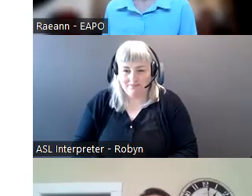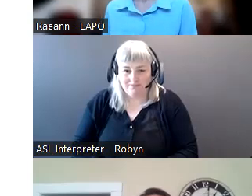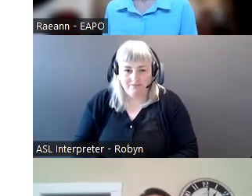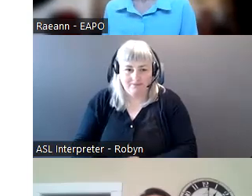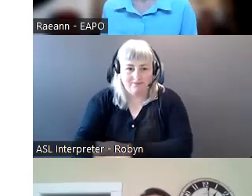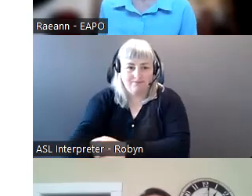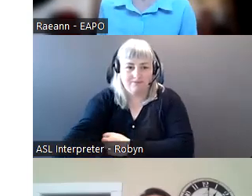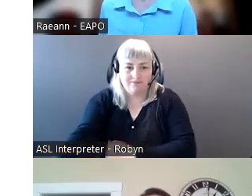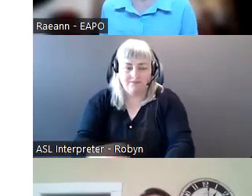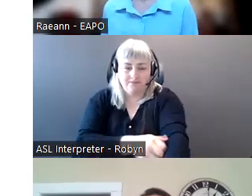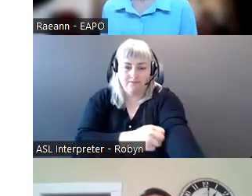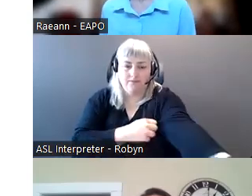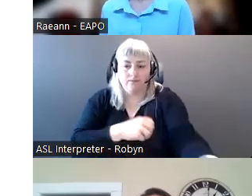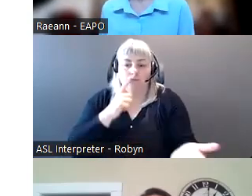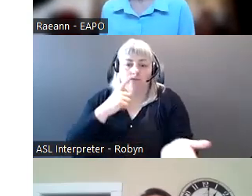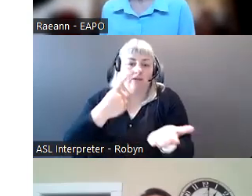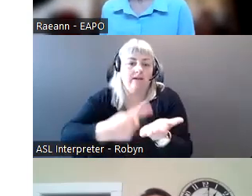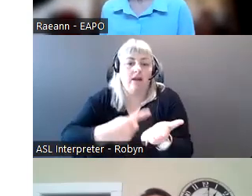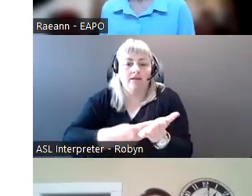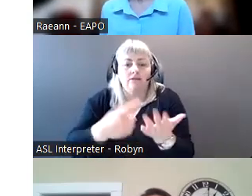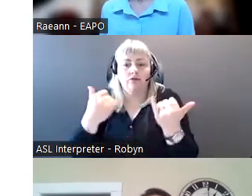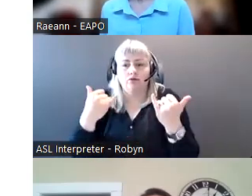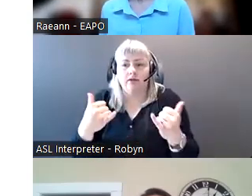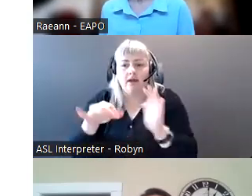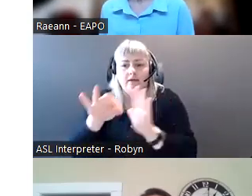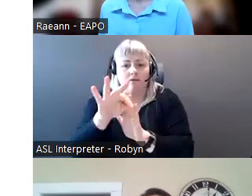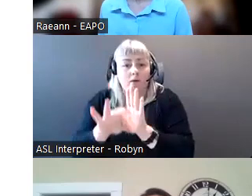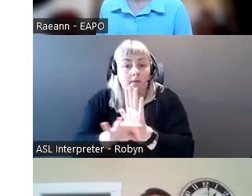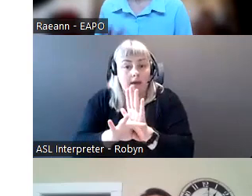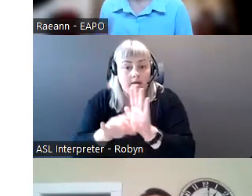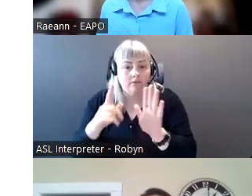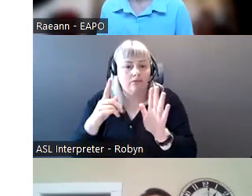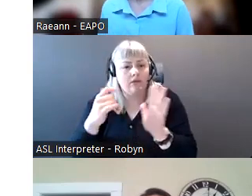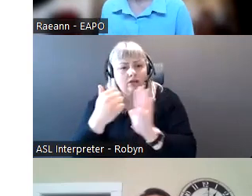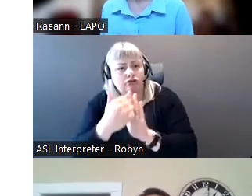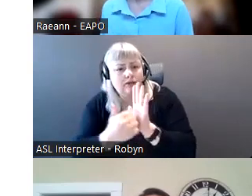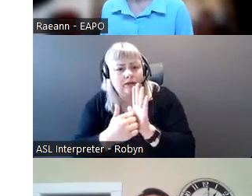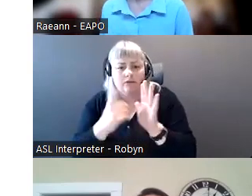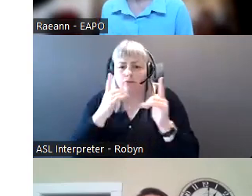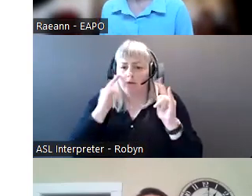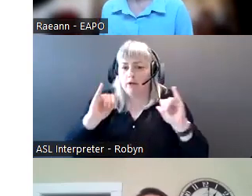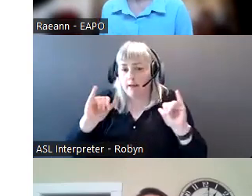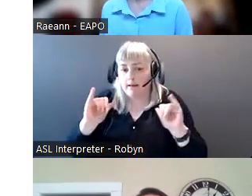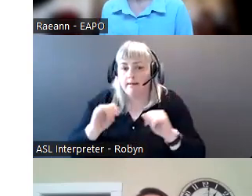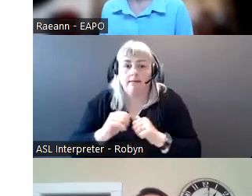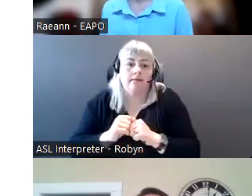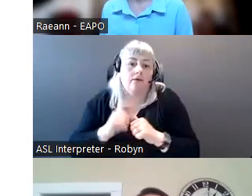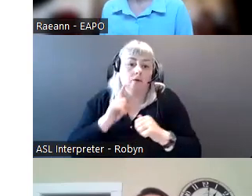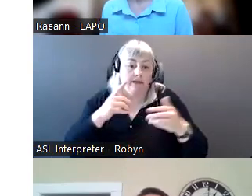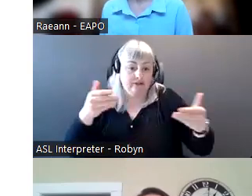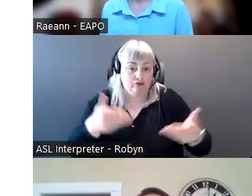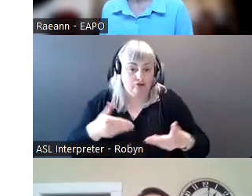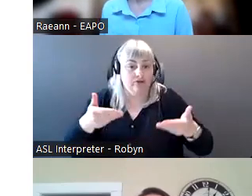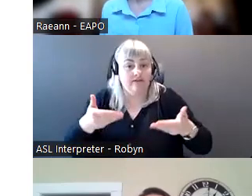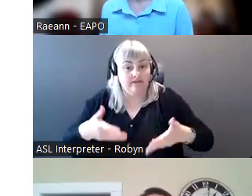So just want to go over the format for today's session. After the introduction here, I'll just give some basic